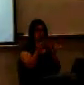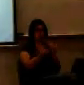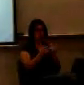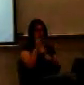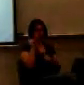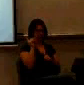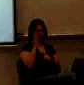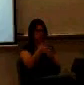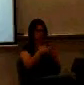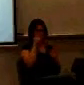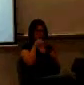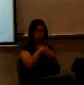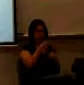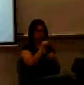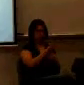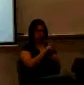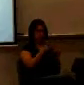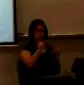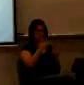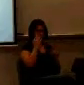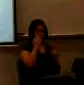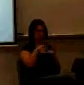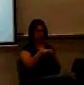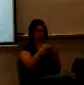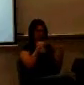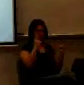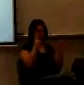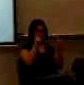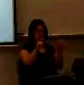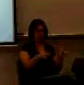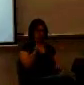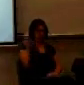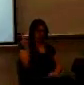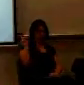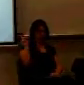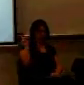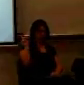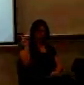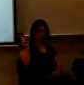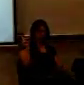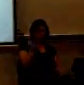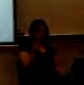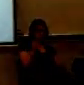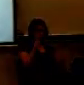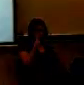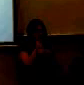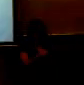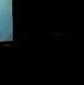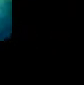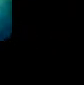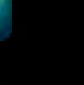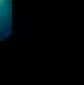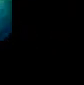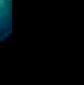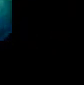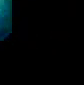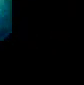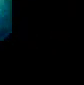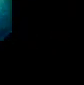to learn in the lab as you go through the samples. And you'll be required to be able to recognize these major groups.